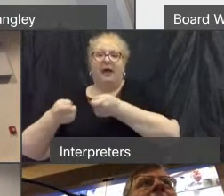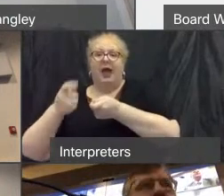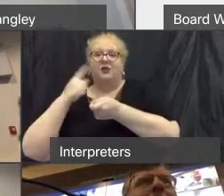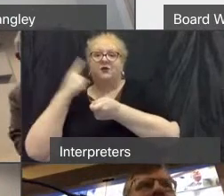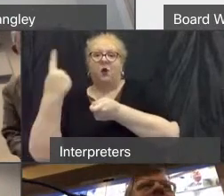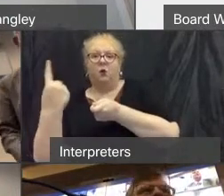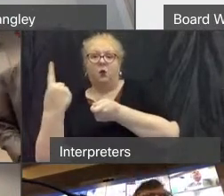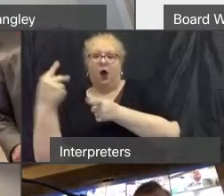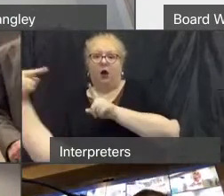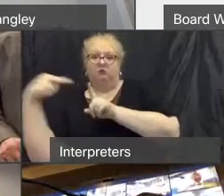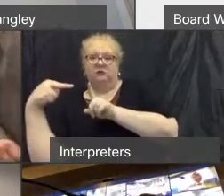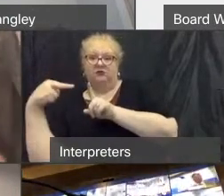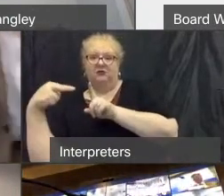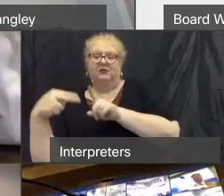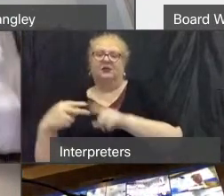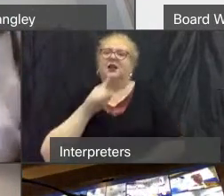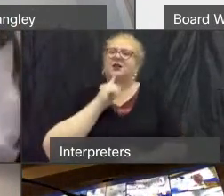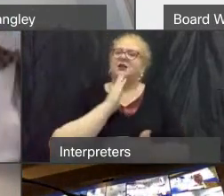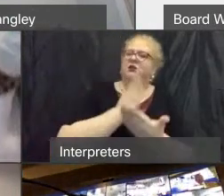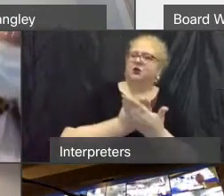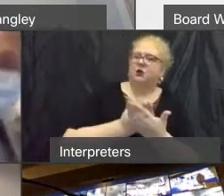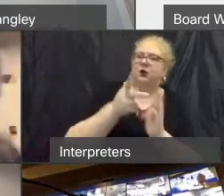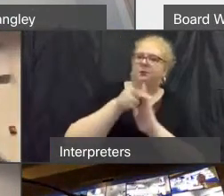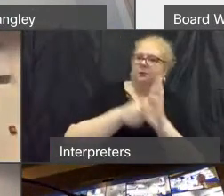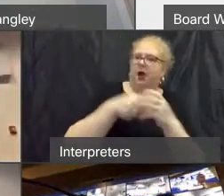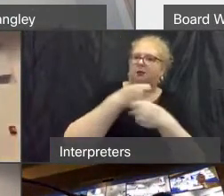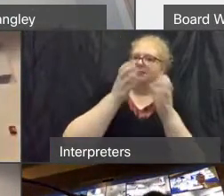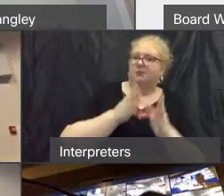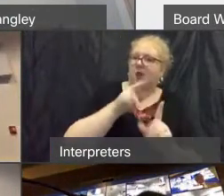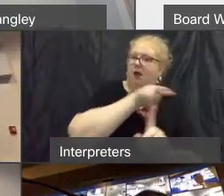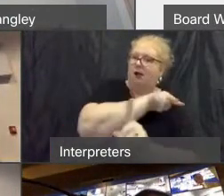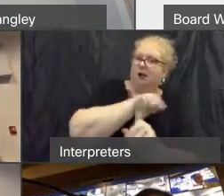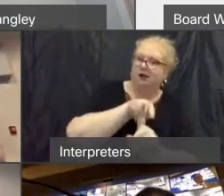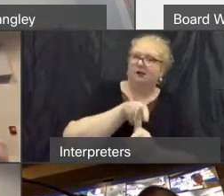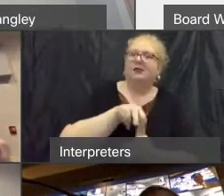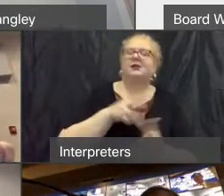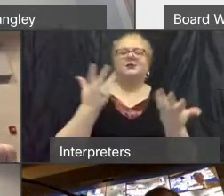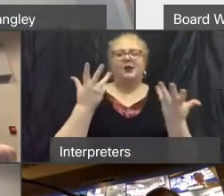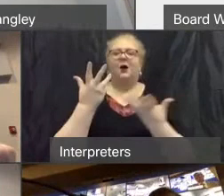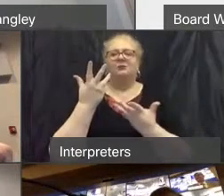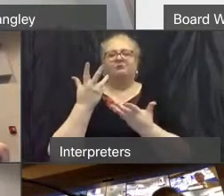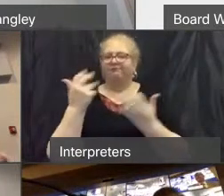elected to do both. Thank you, and I appreciate that, and I couldn't have said it better.